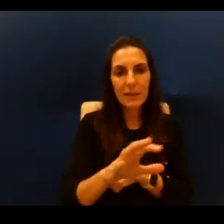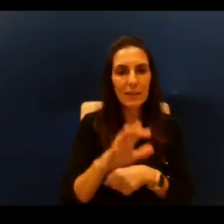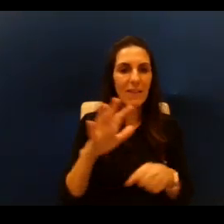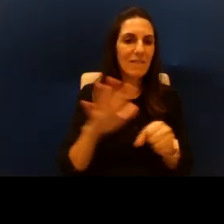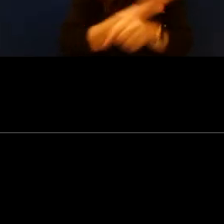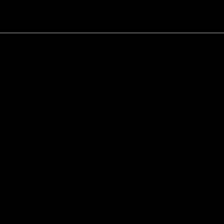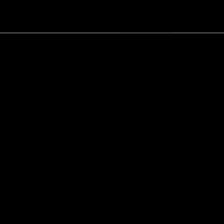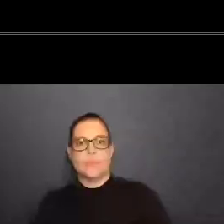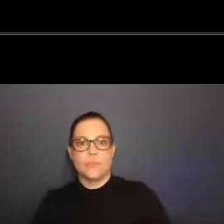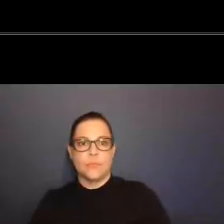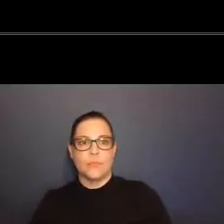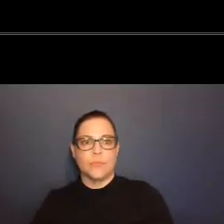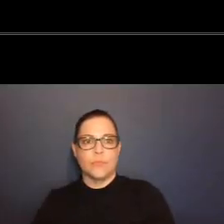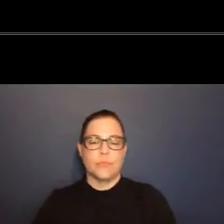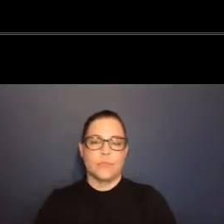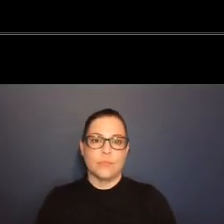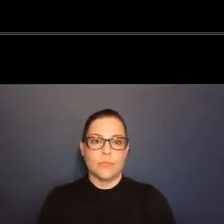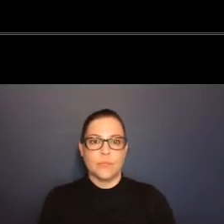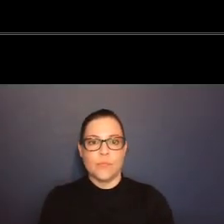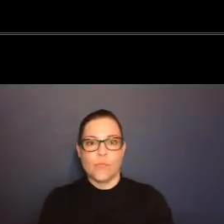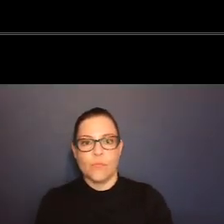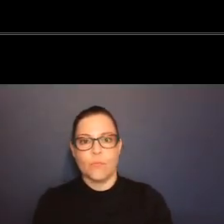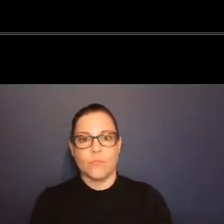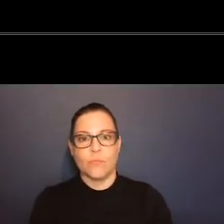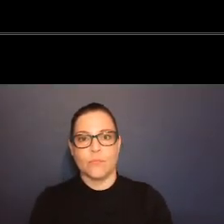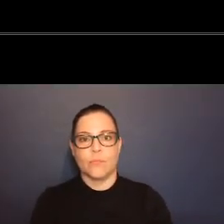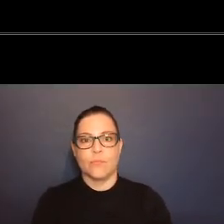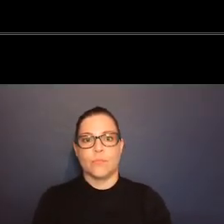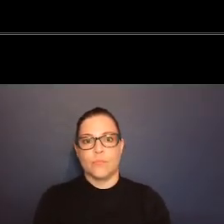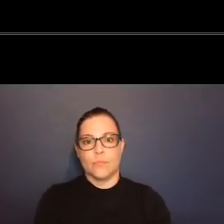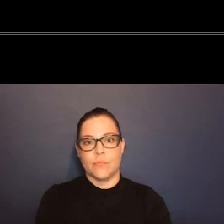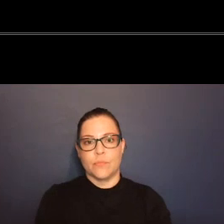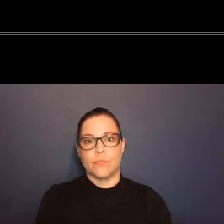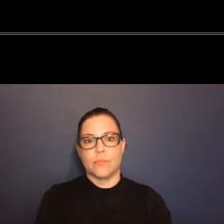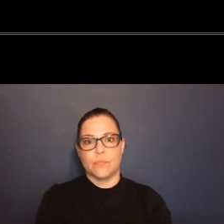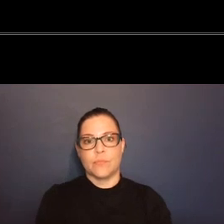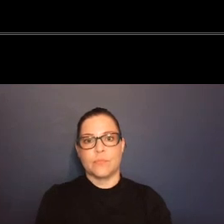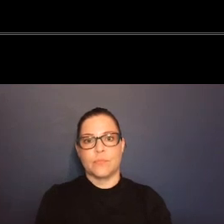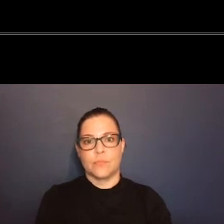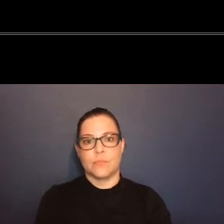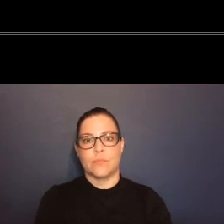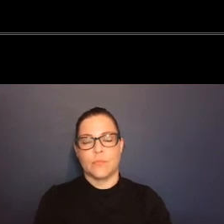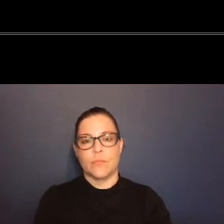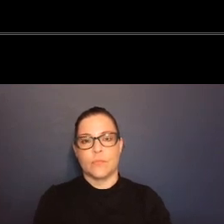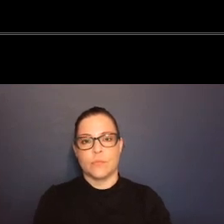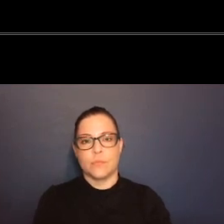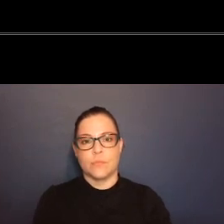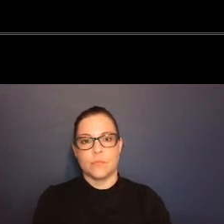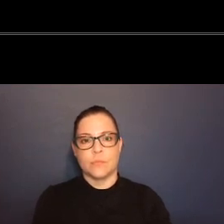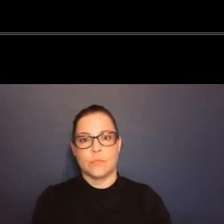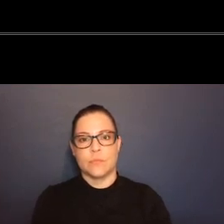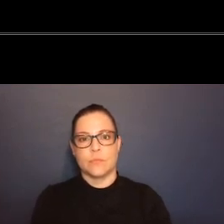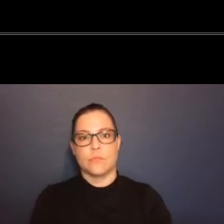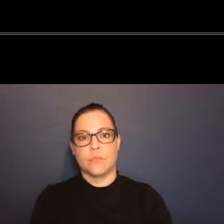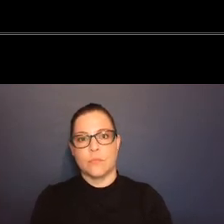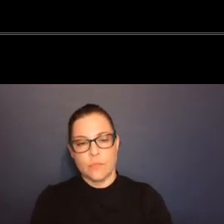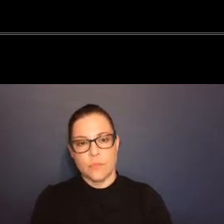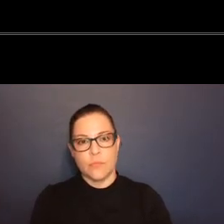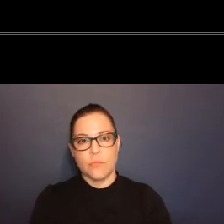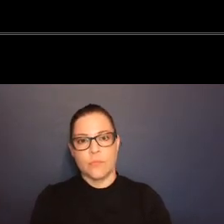city and to staff, and they're reviewing it. And we're going to, I believe, be on the January 7th meeting for site plan